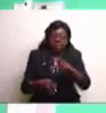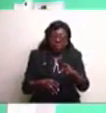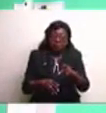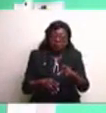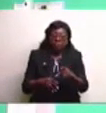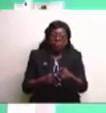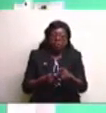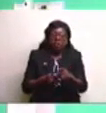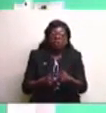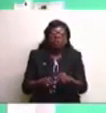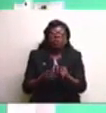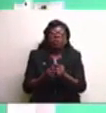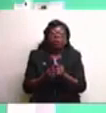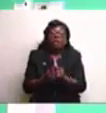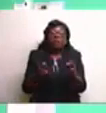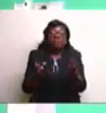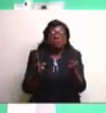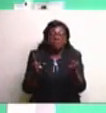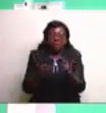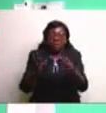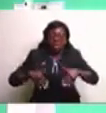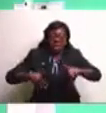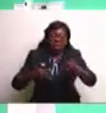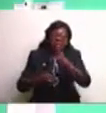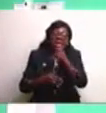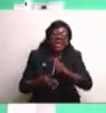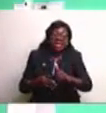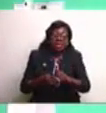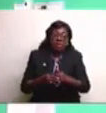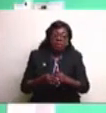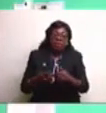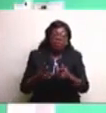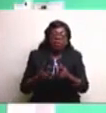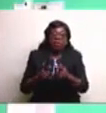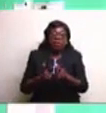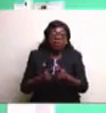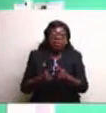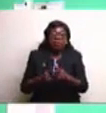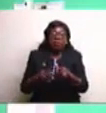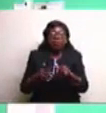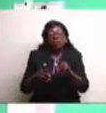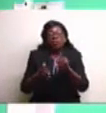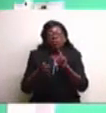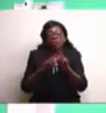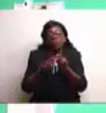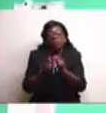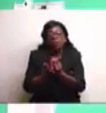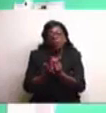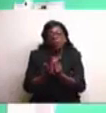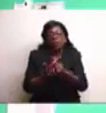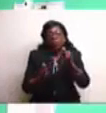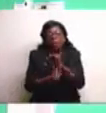have been very fortunate at a very young age to pump gas at my stepfather's gas station on Shirley Street,